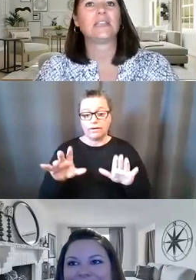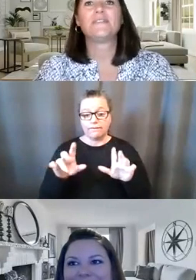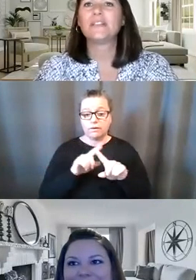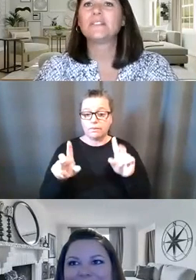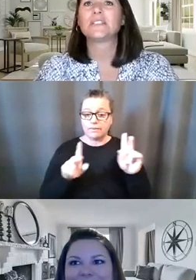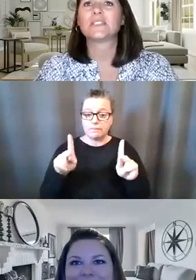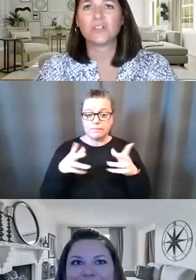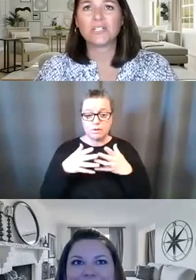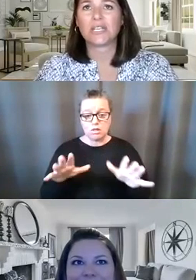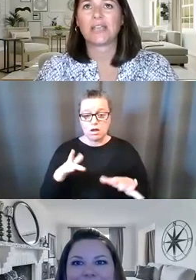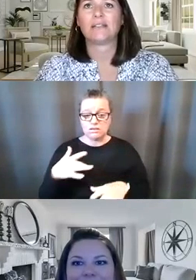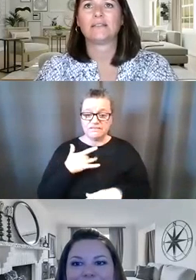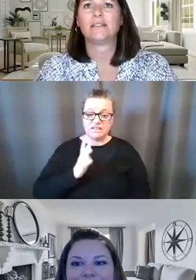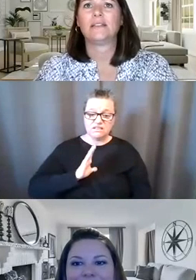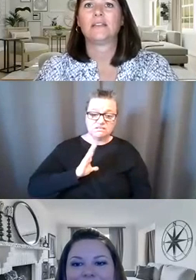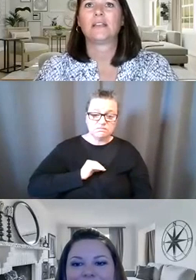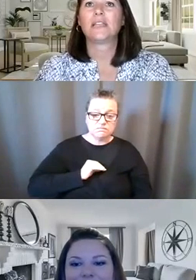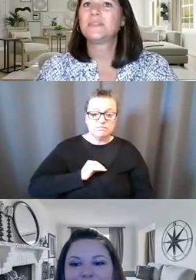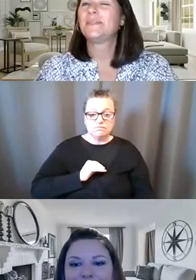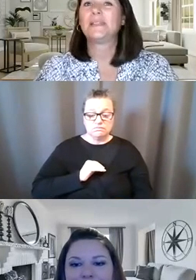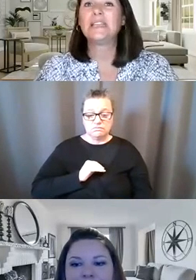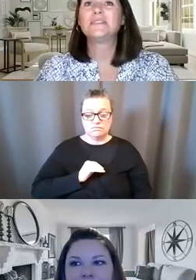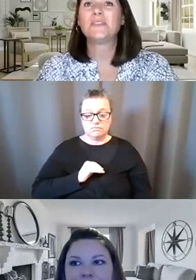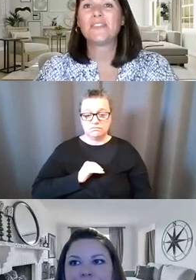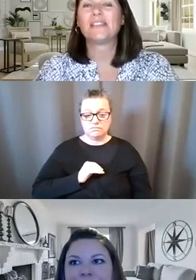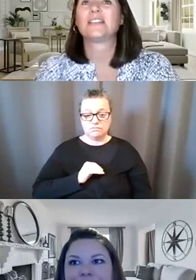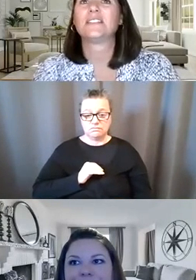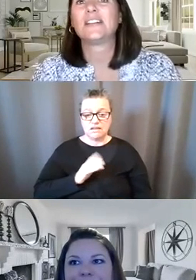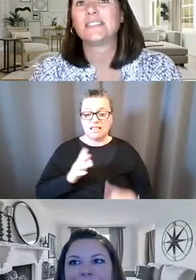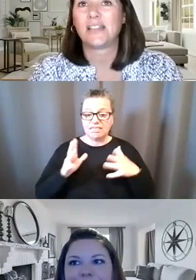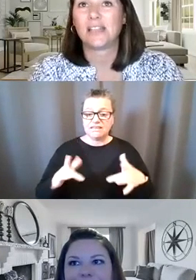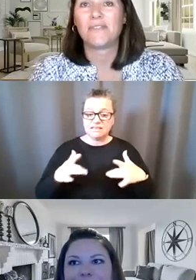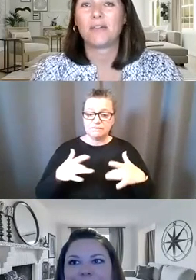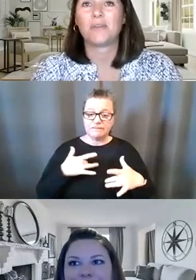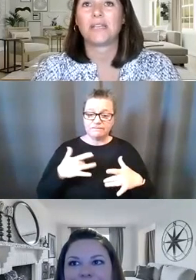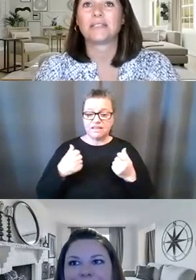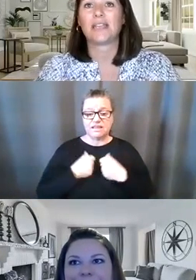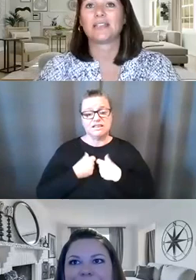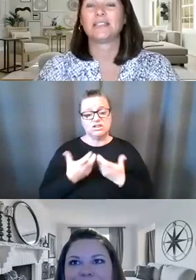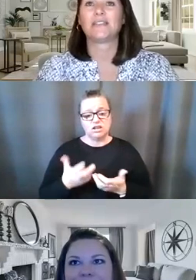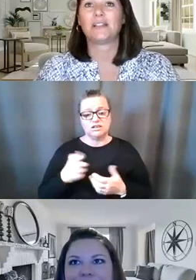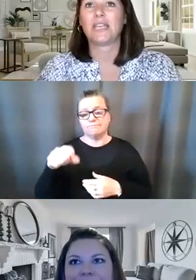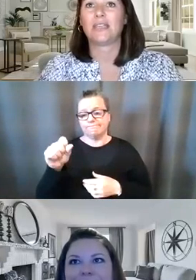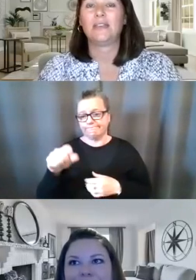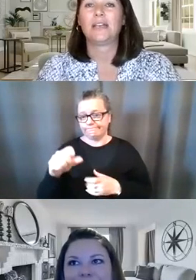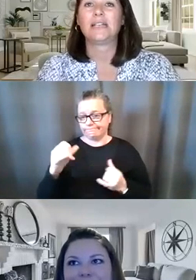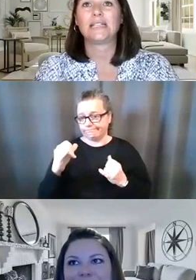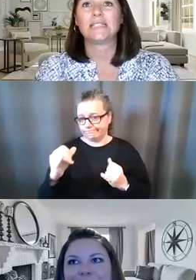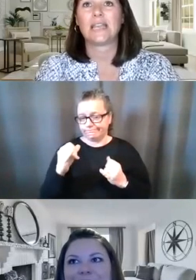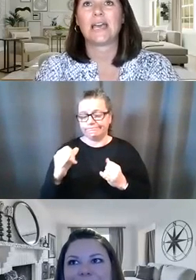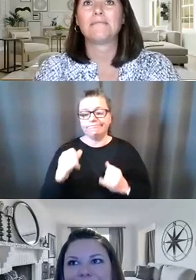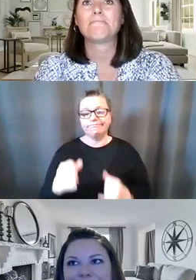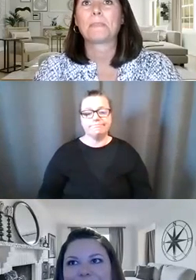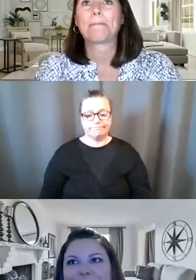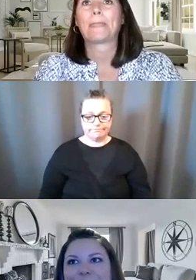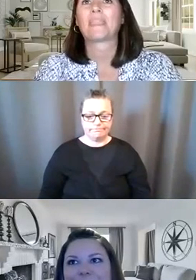lost. It feels discouraging. Leaves me feeling exhausted. I love that one. Yes, and I can definitely attest to